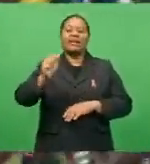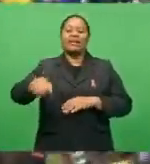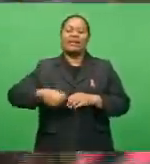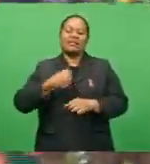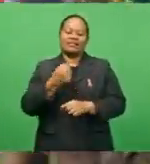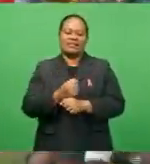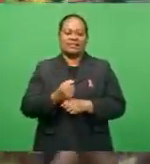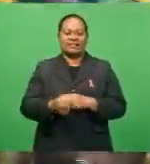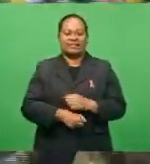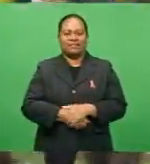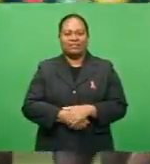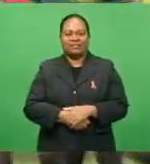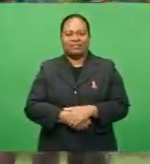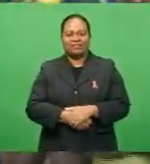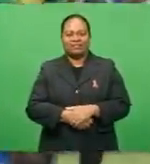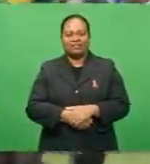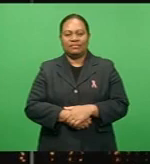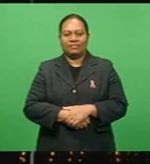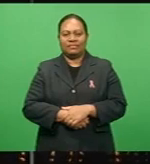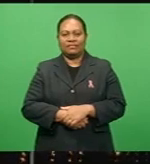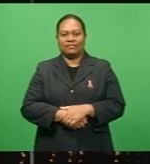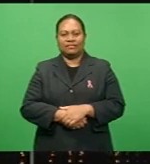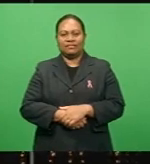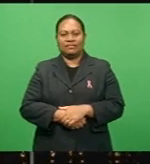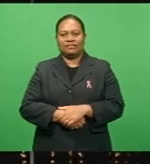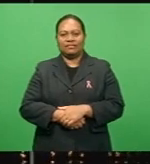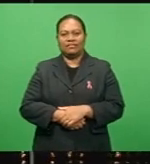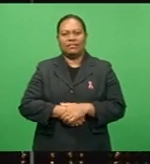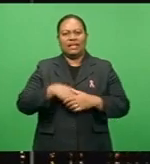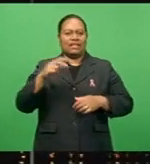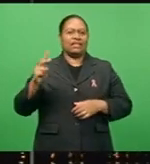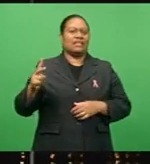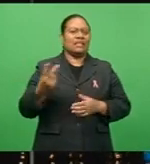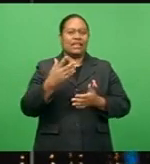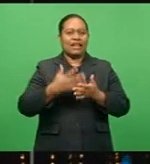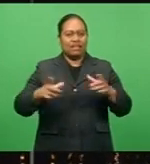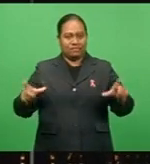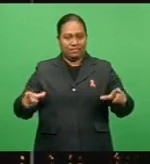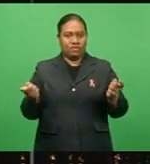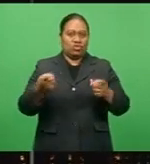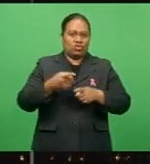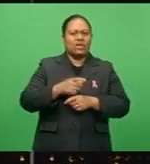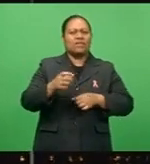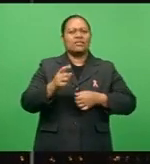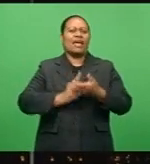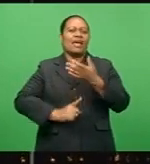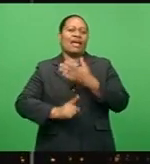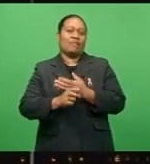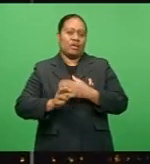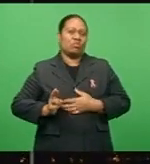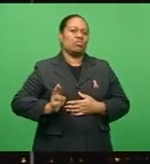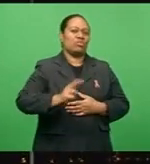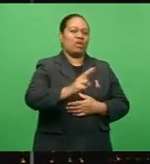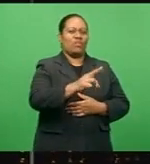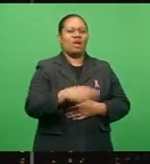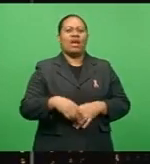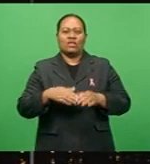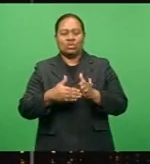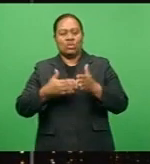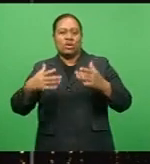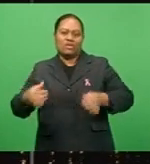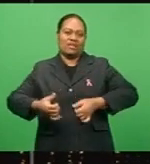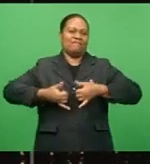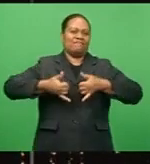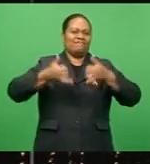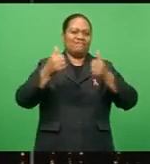today. They have done the job. And I believe that come next week, we'll try to get the Fairbrother from them. The plan was